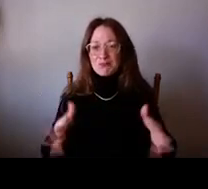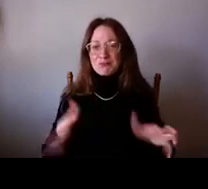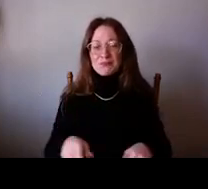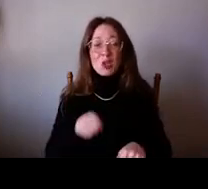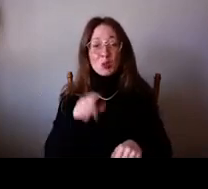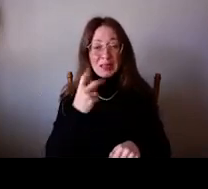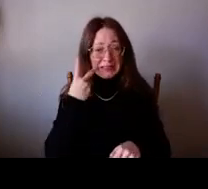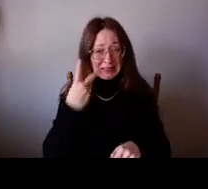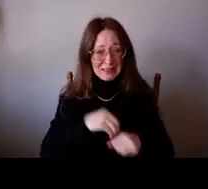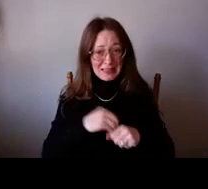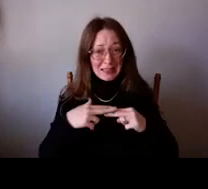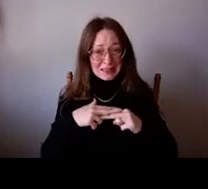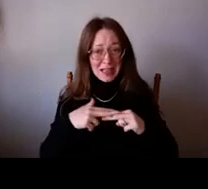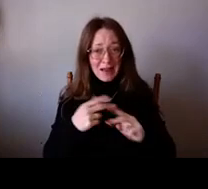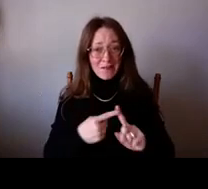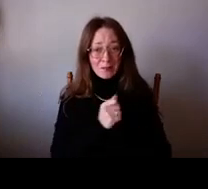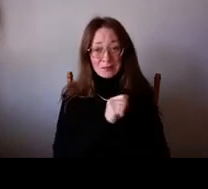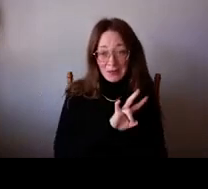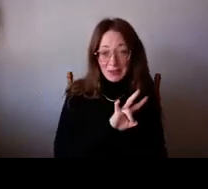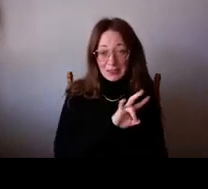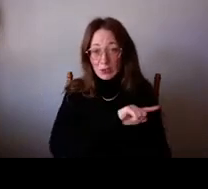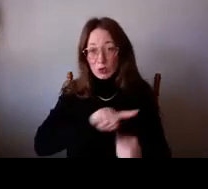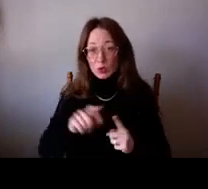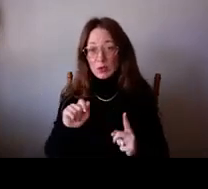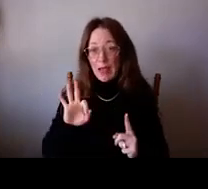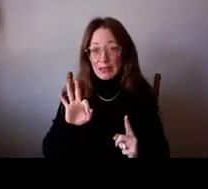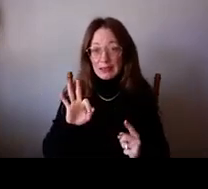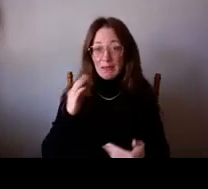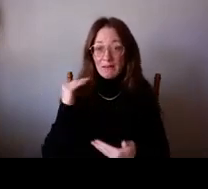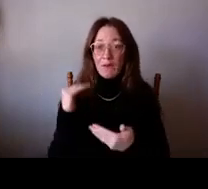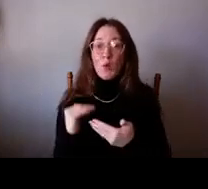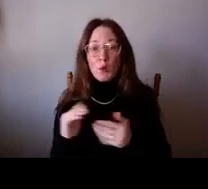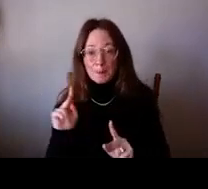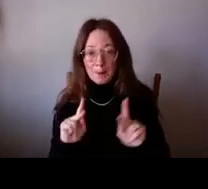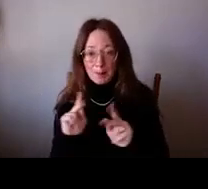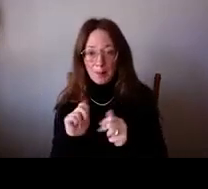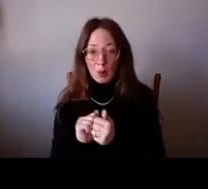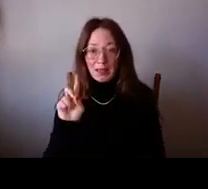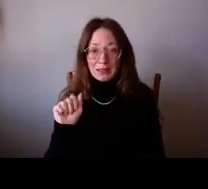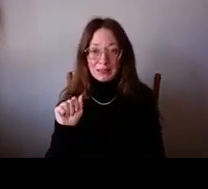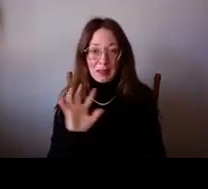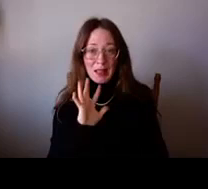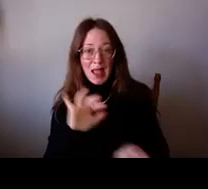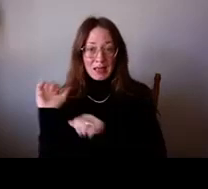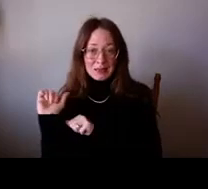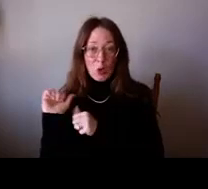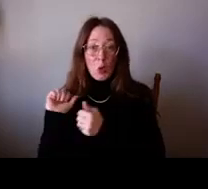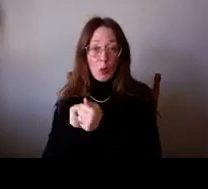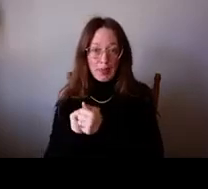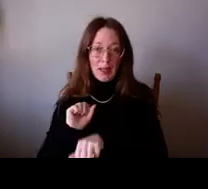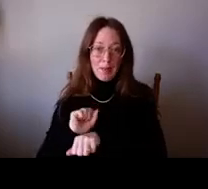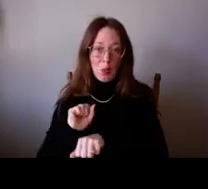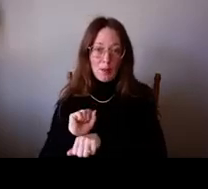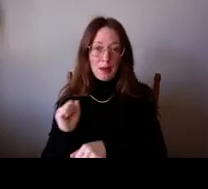from 17 to 19, fewer individuals with disabilities are exiting with employment outcomes, and